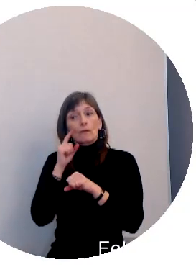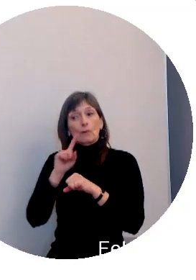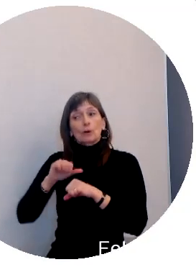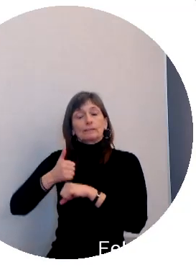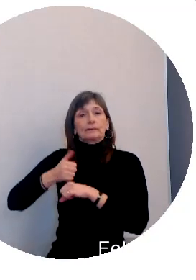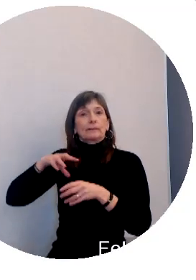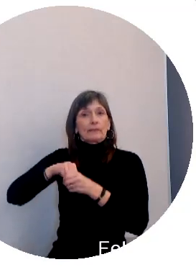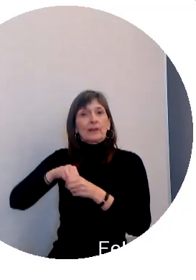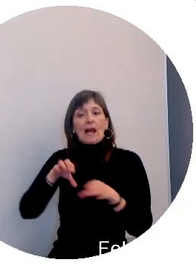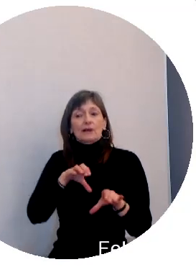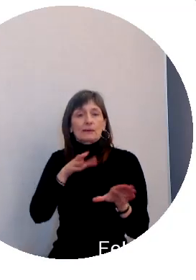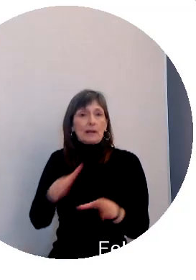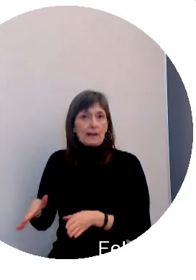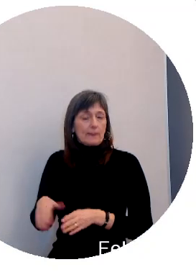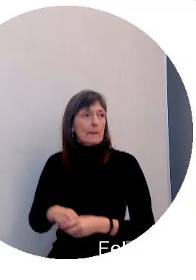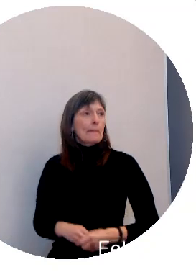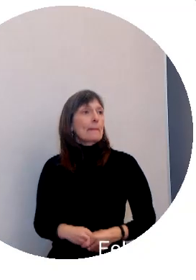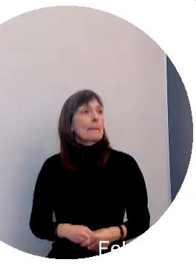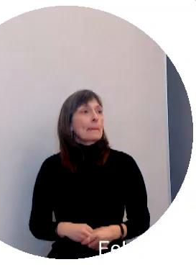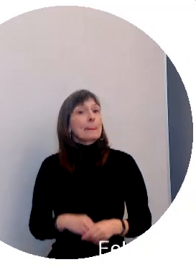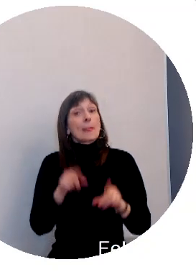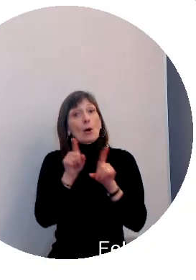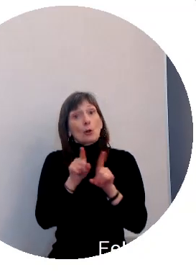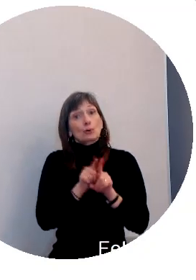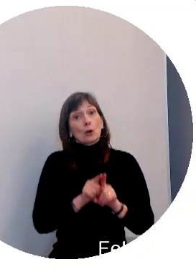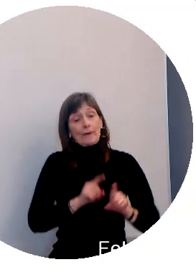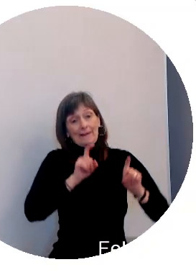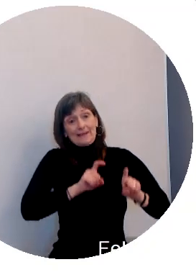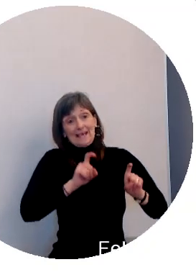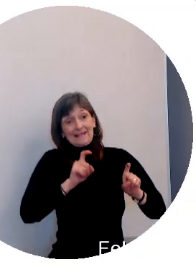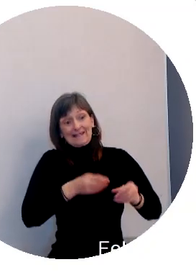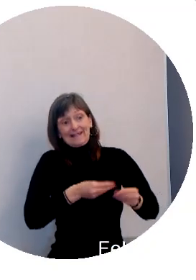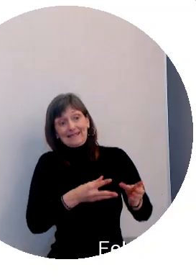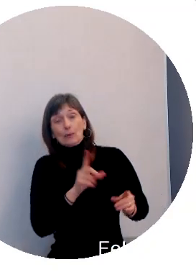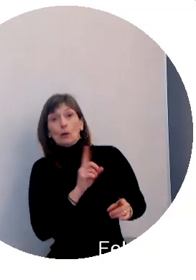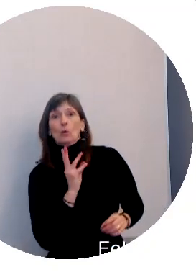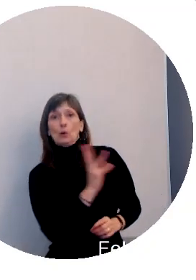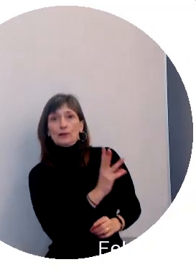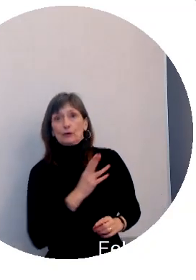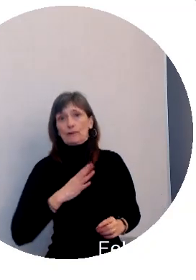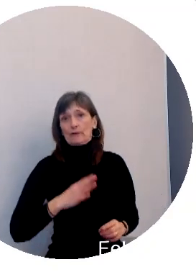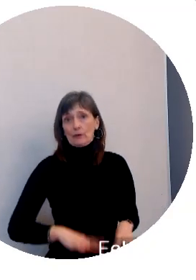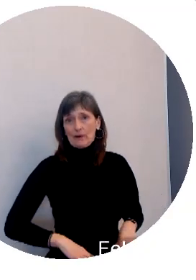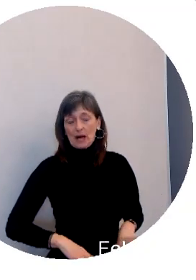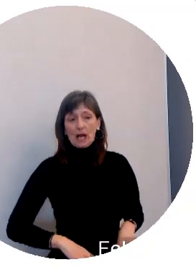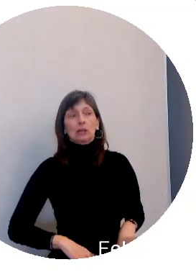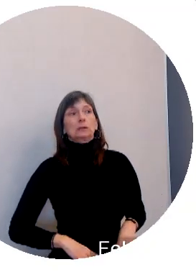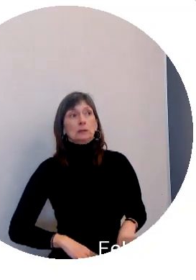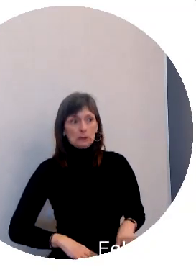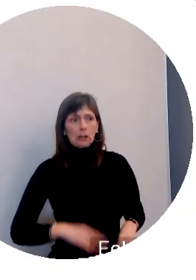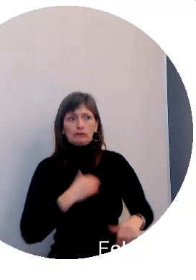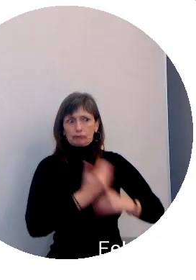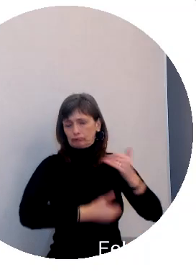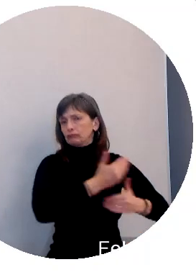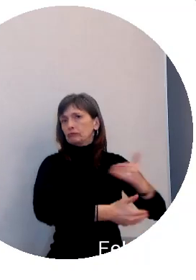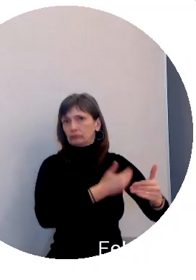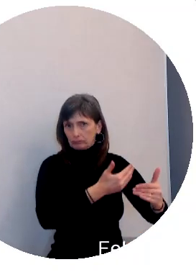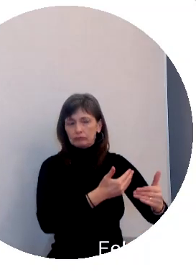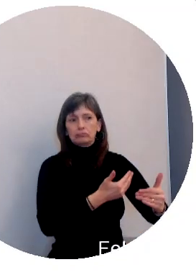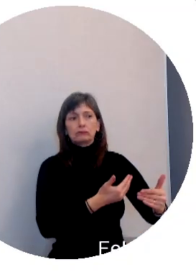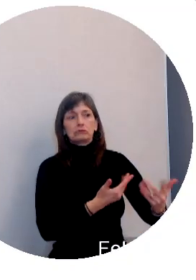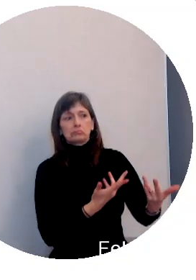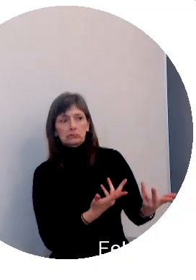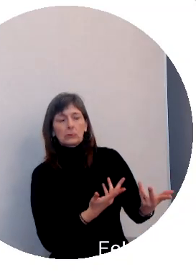the Education Action Plan. We also have a pilot initiative happening in Western Newfoundland, Well Ahead.